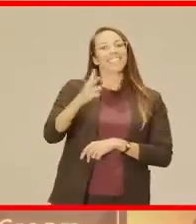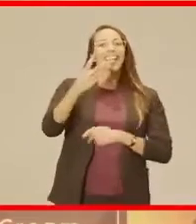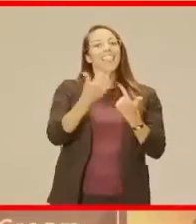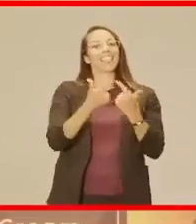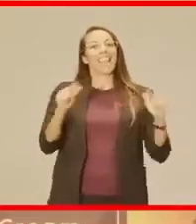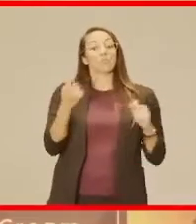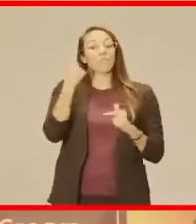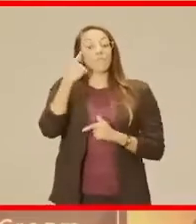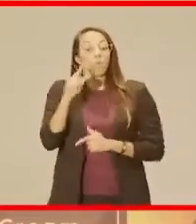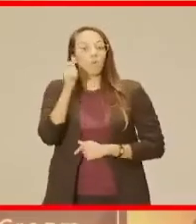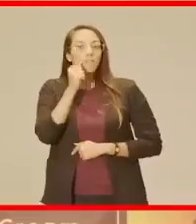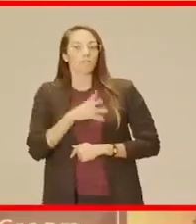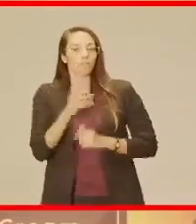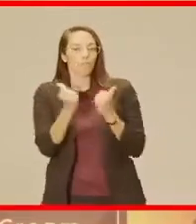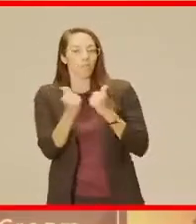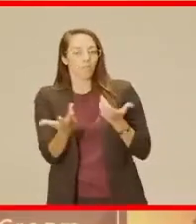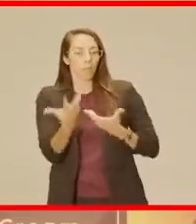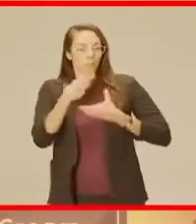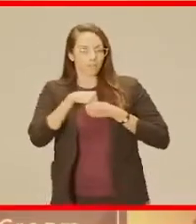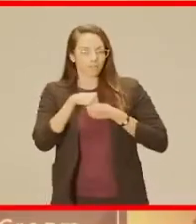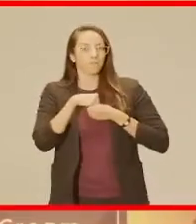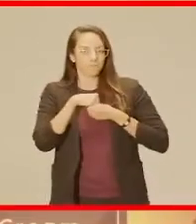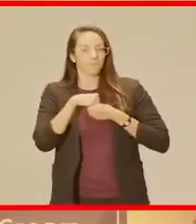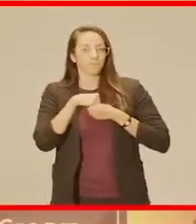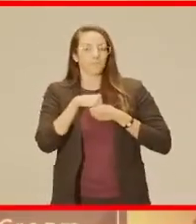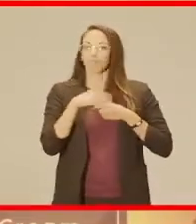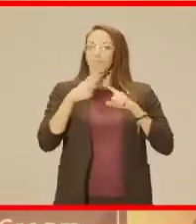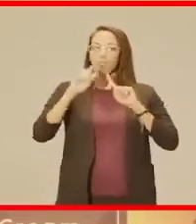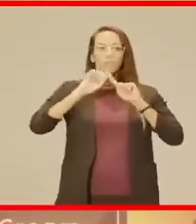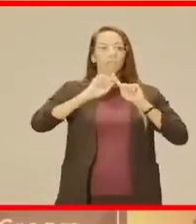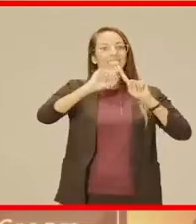with autism in many of her presentations.